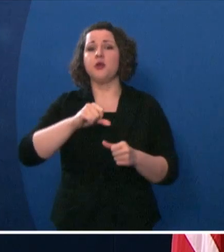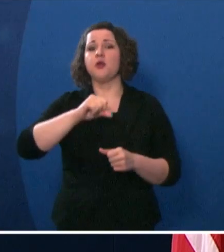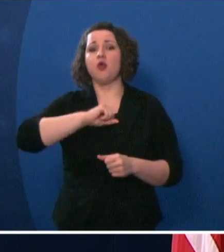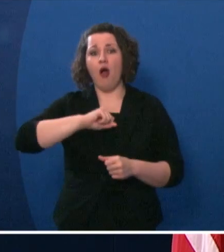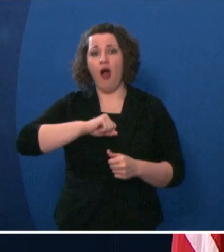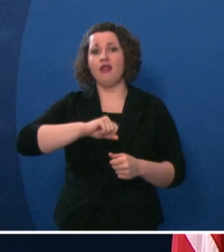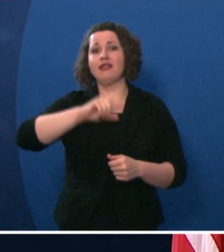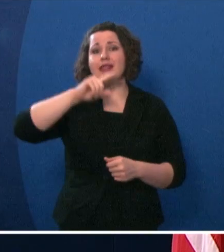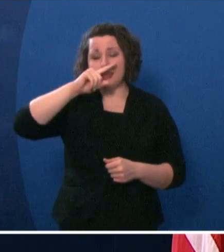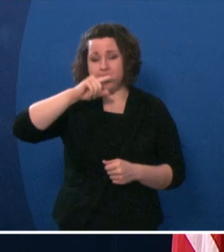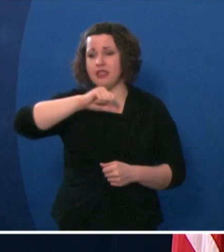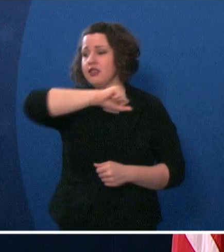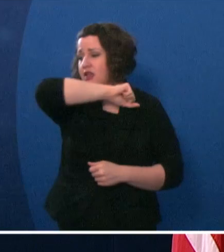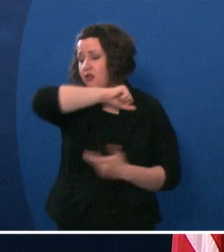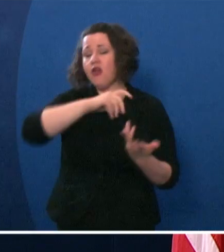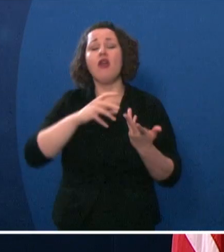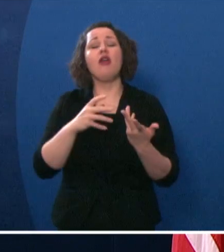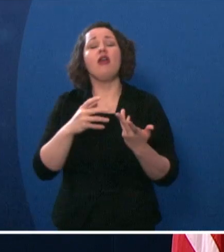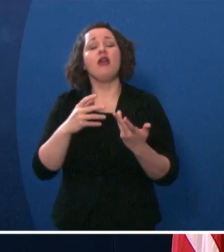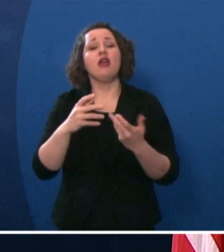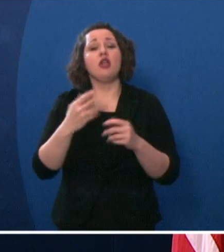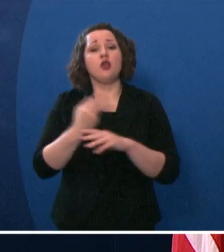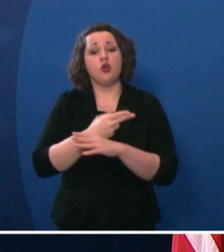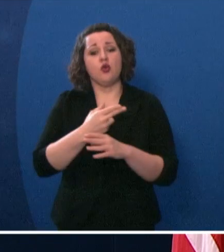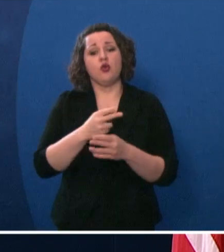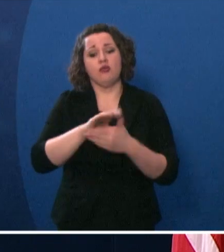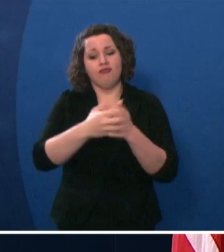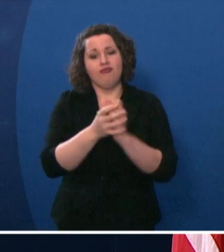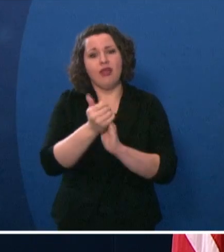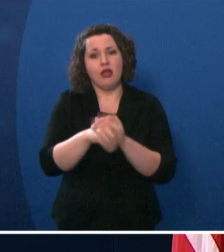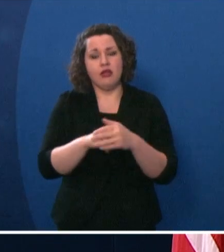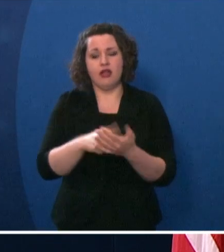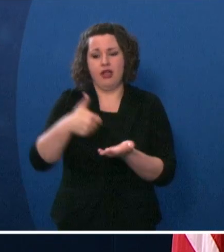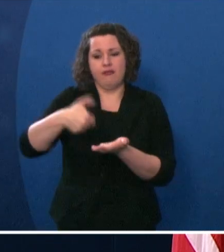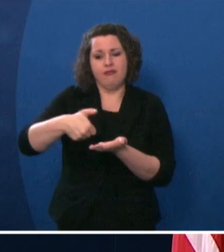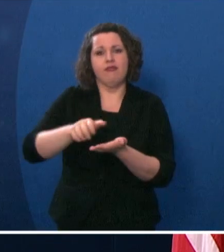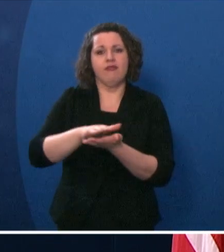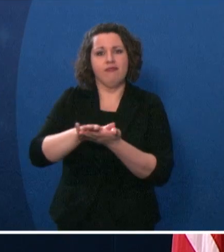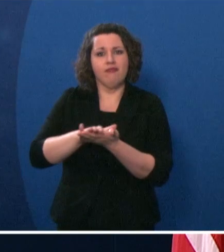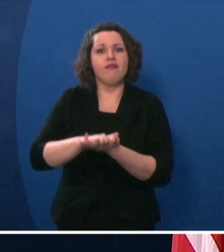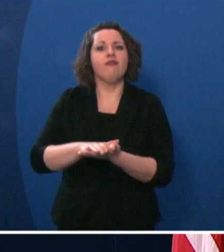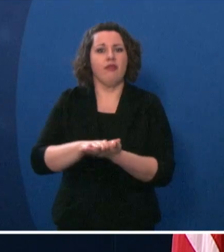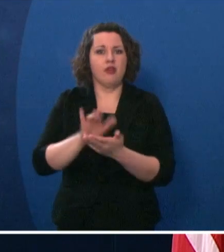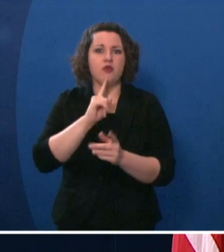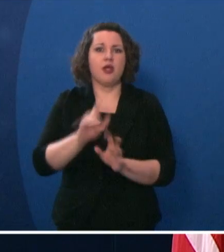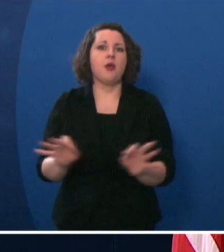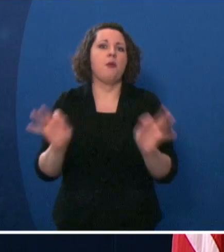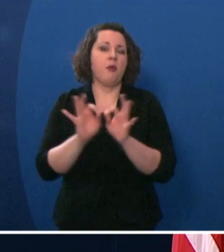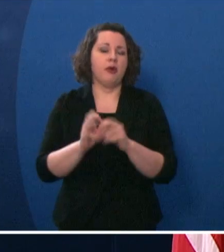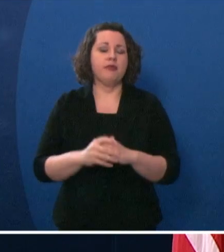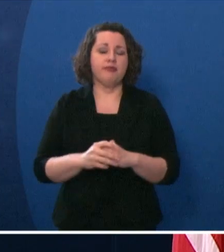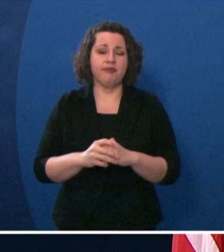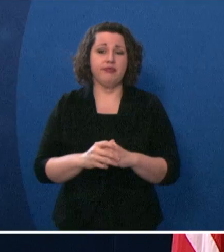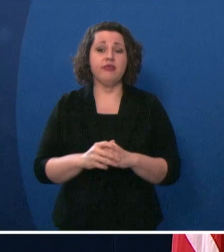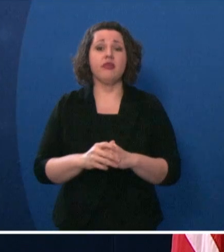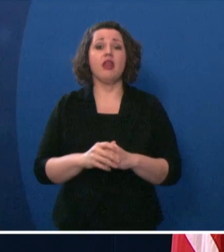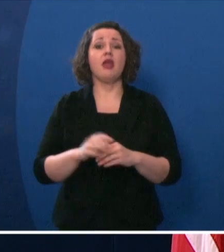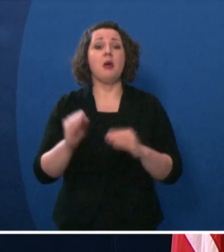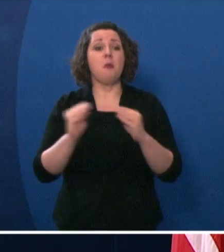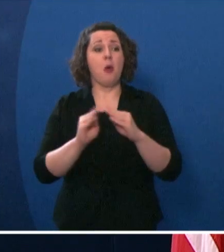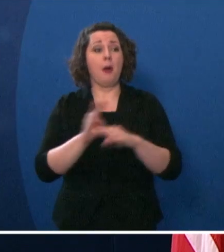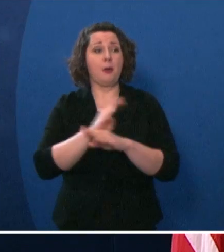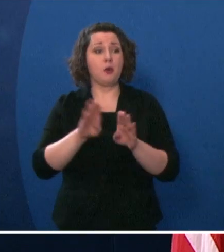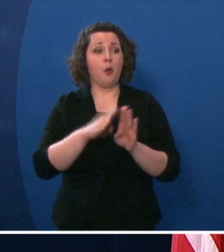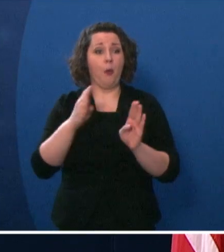washing hands and using hand sanitizer continue to be incredibly important. As more places begin to reopen,